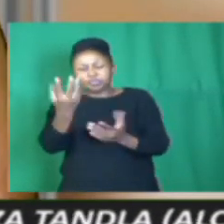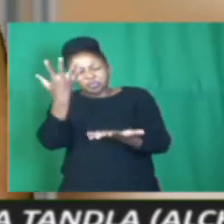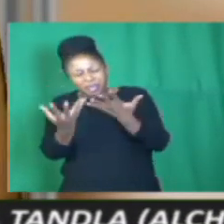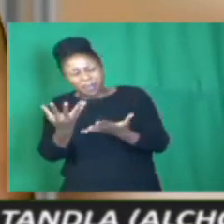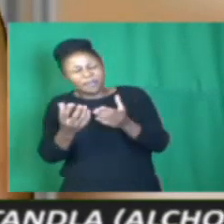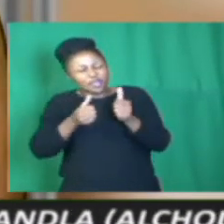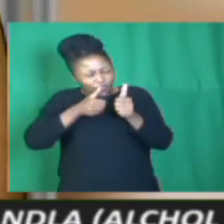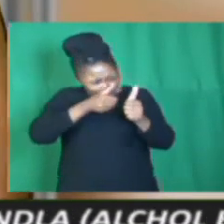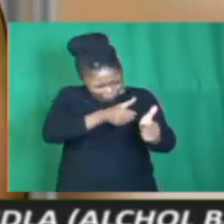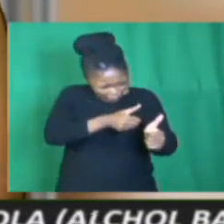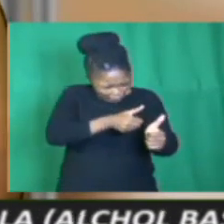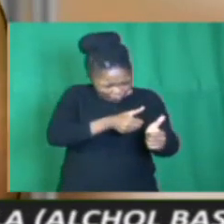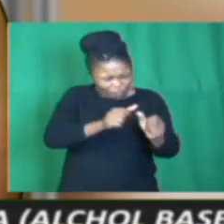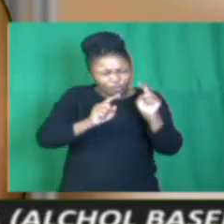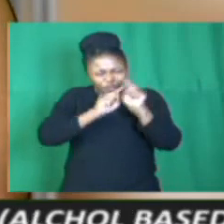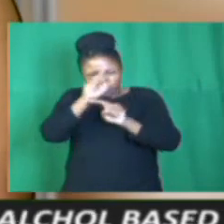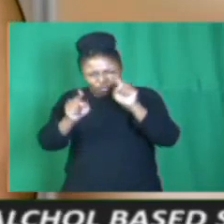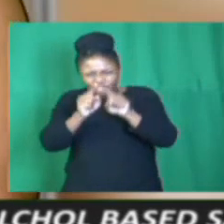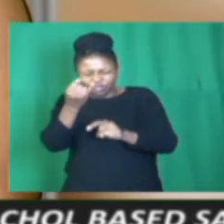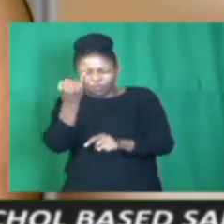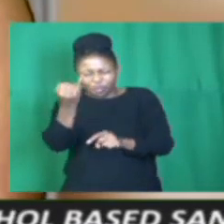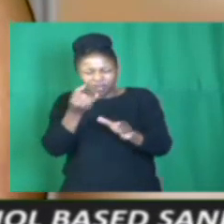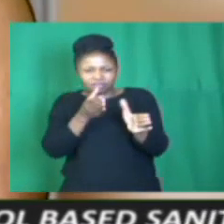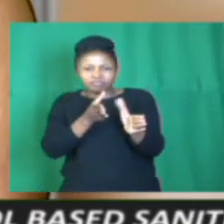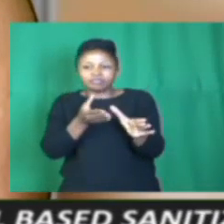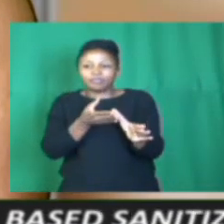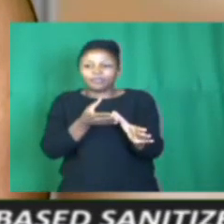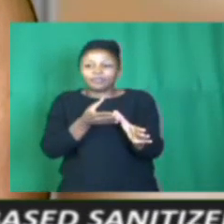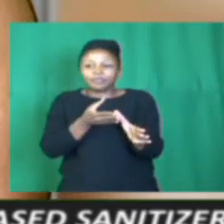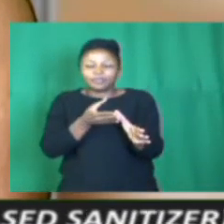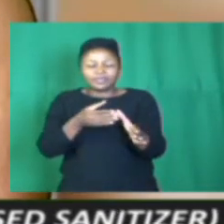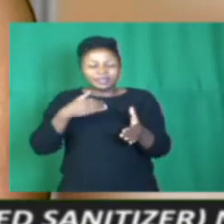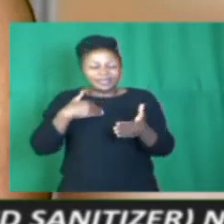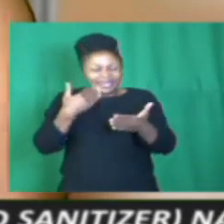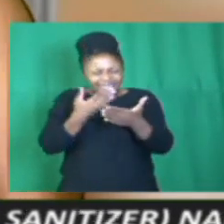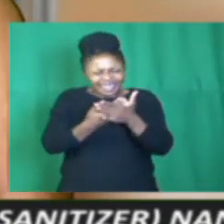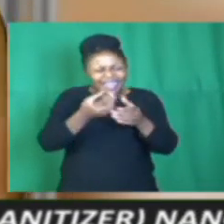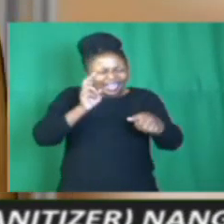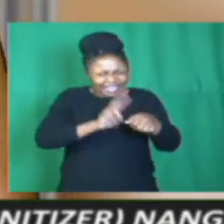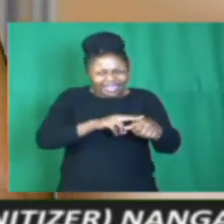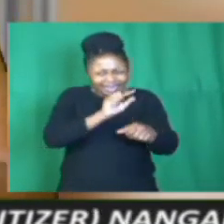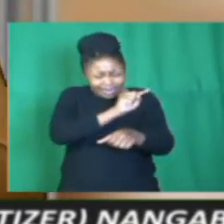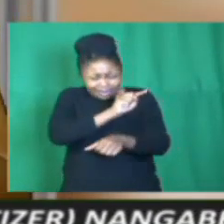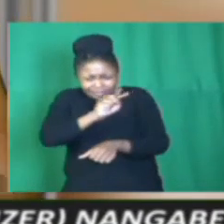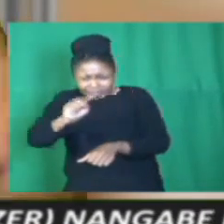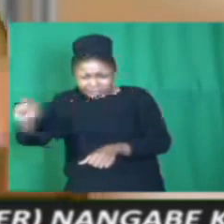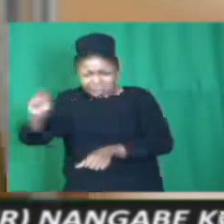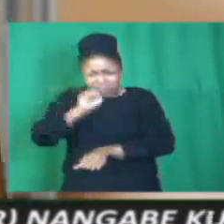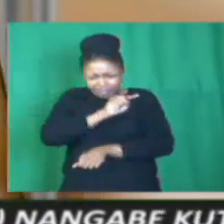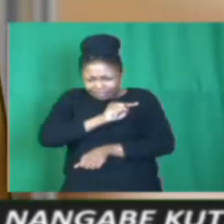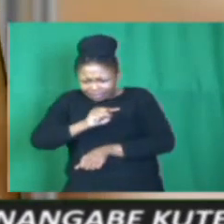answer for question 1. And may I underline the usually, because it does not mean that it is in